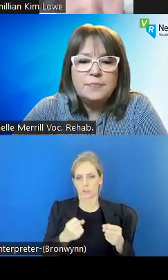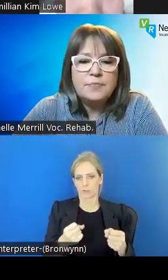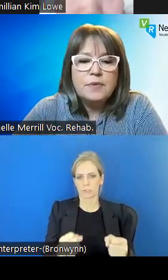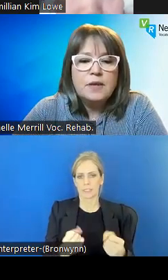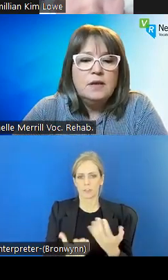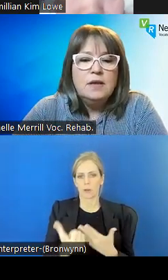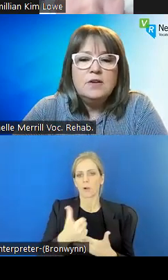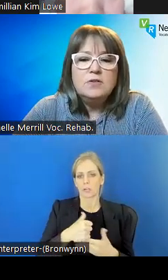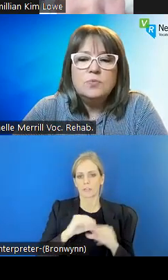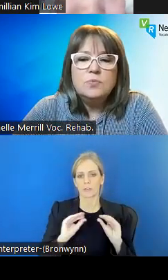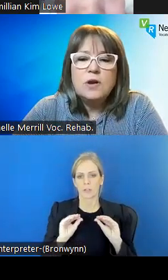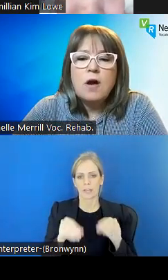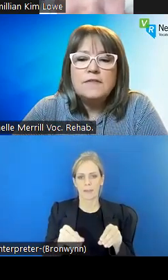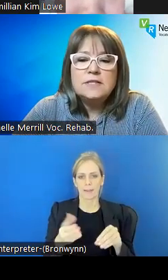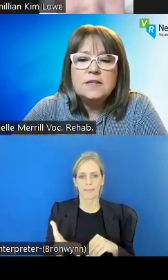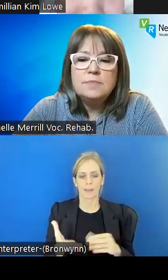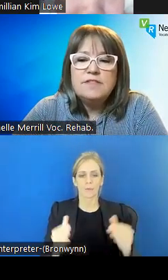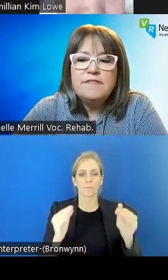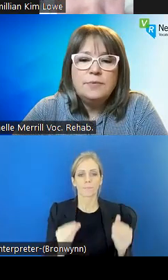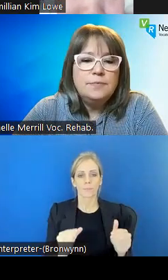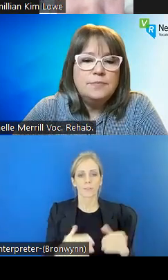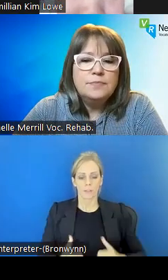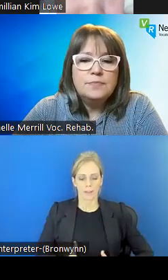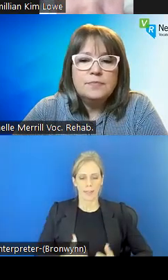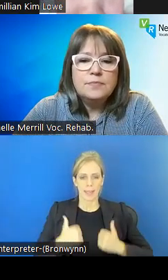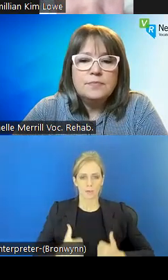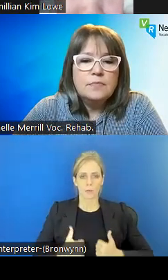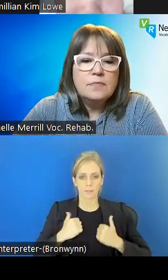there. Here's where our offices can be found